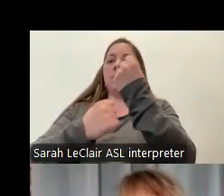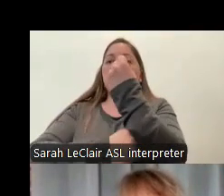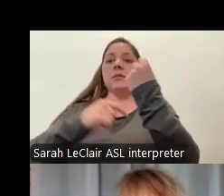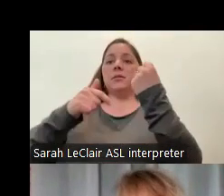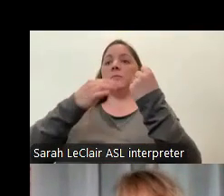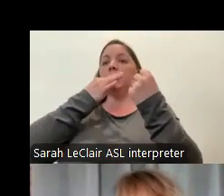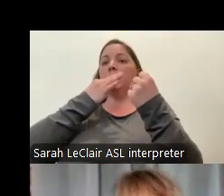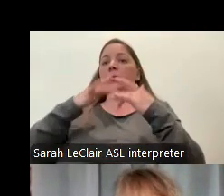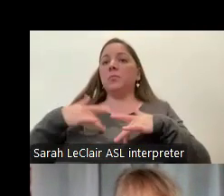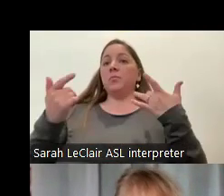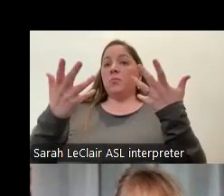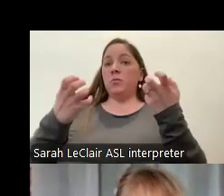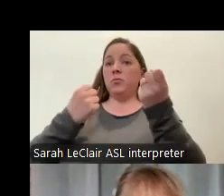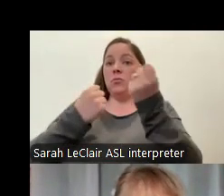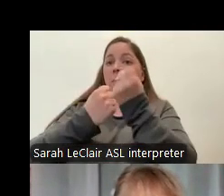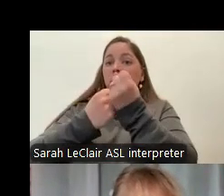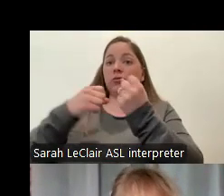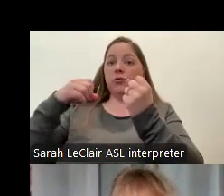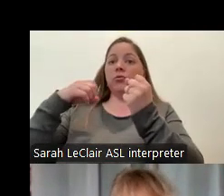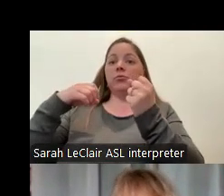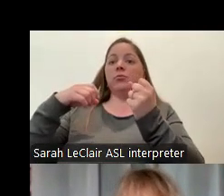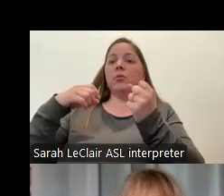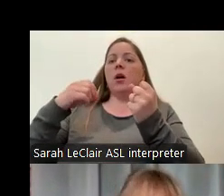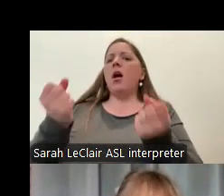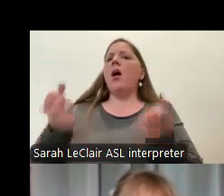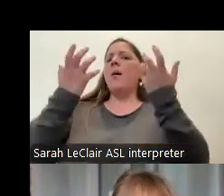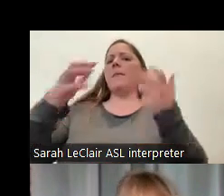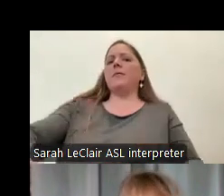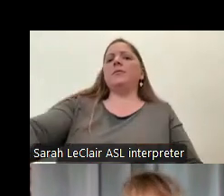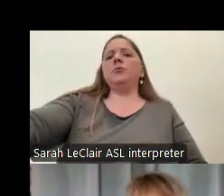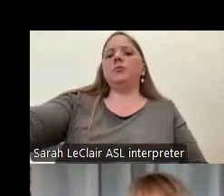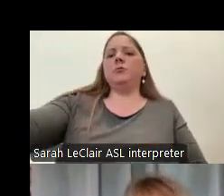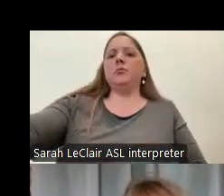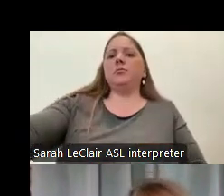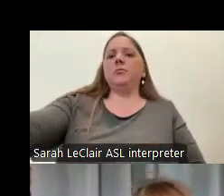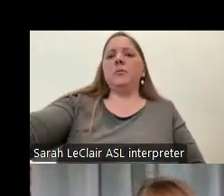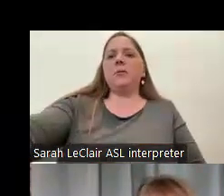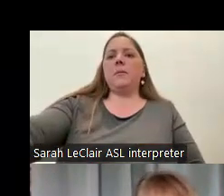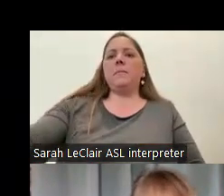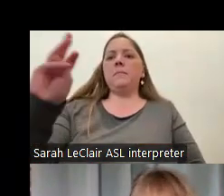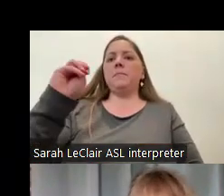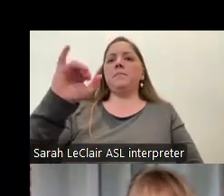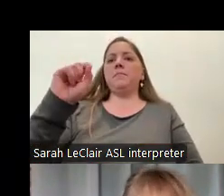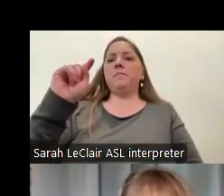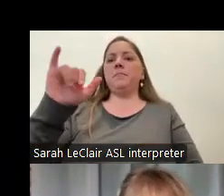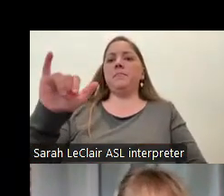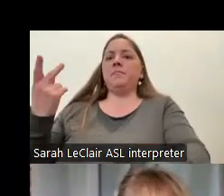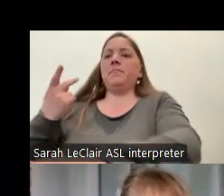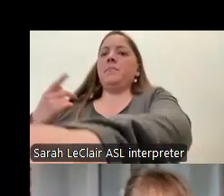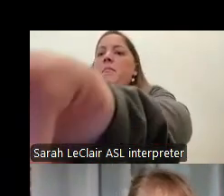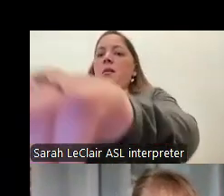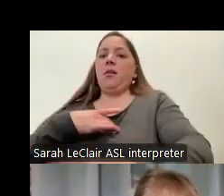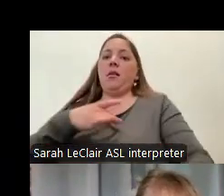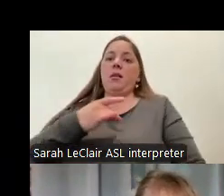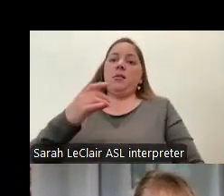like to sponsor? And if so, at what level? And Misty and I discussed it. We like the silver level a